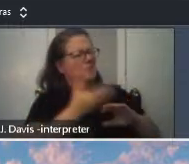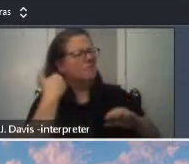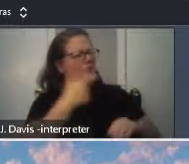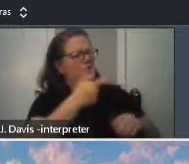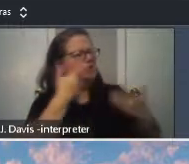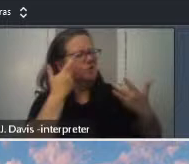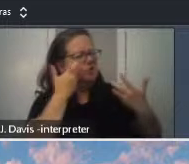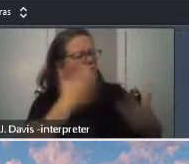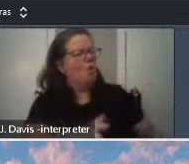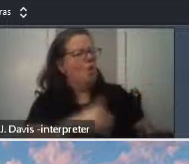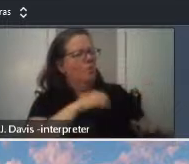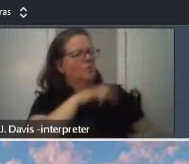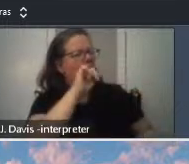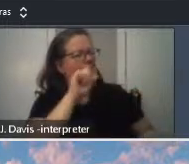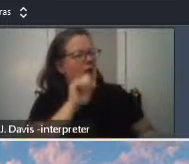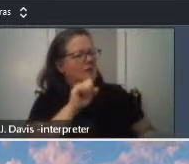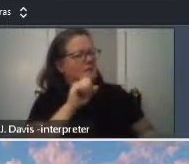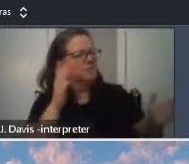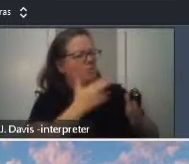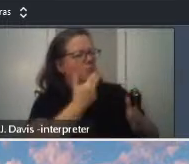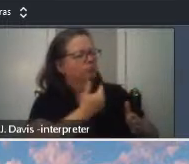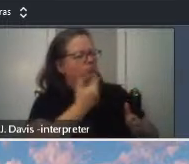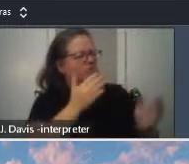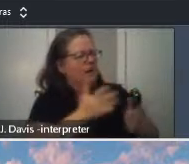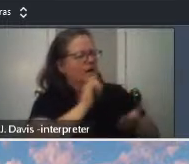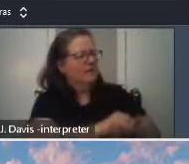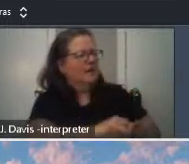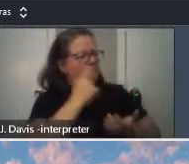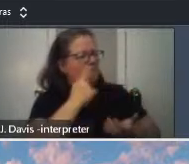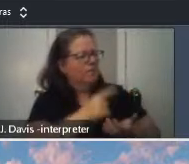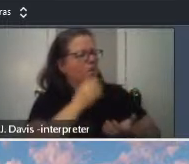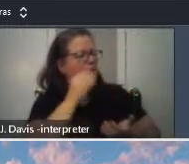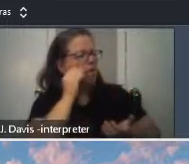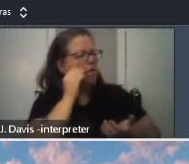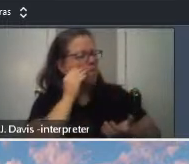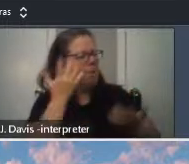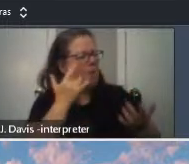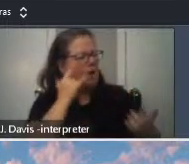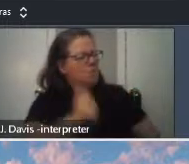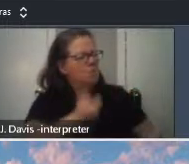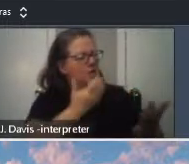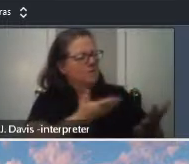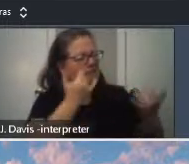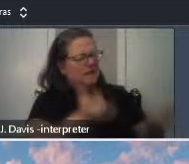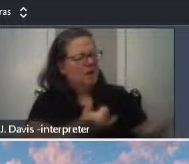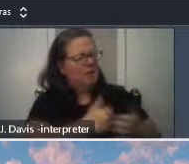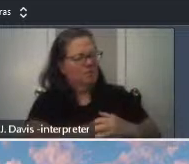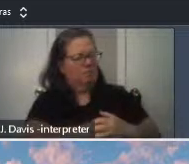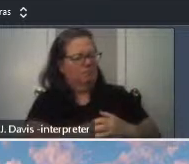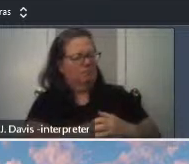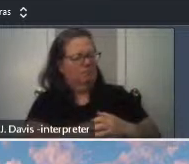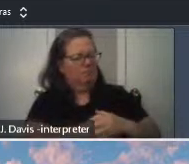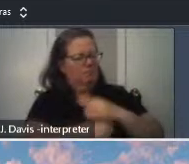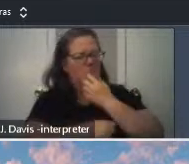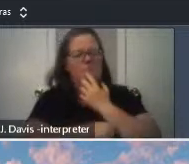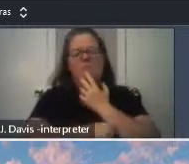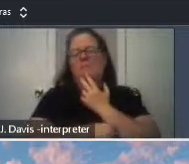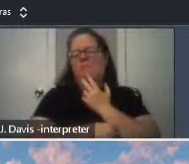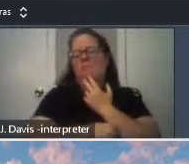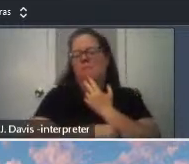want those lots to be that small for residential lots. So why are you recommending it in this situation?